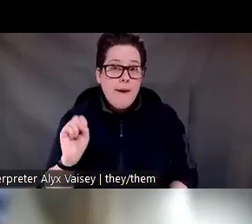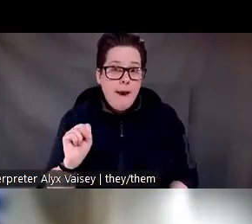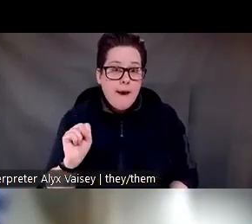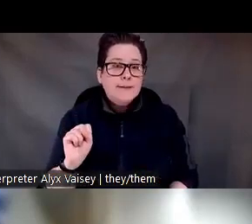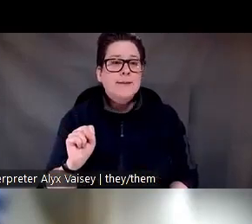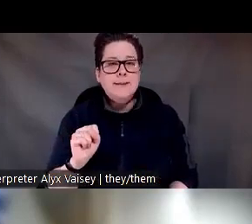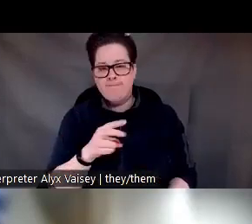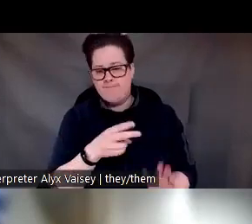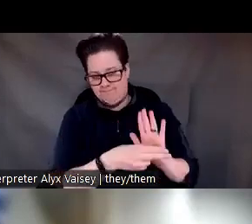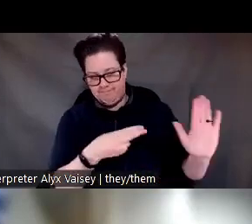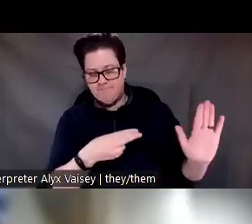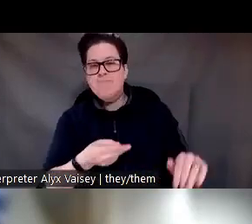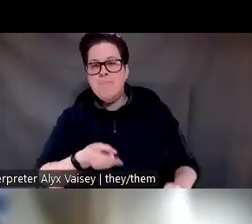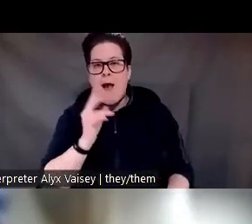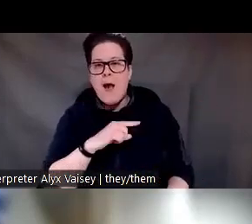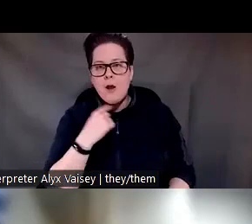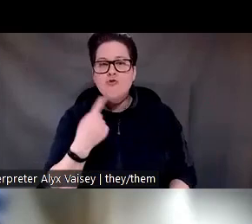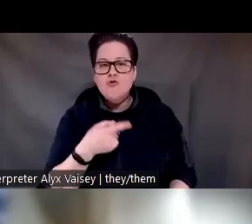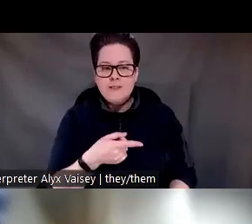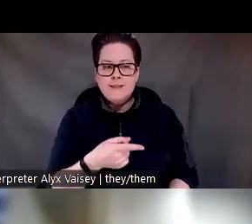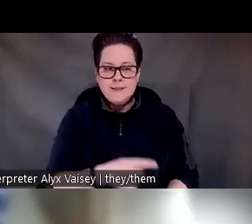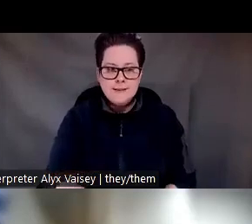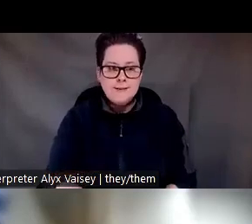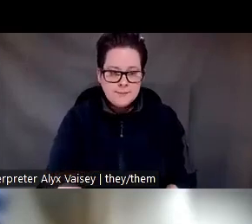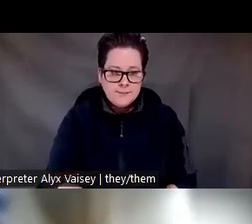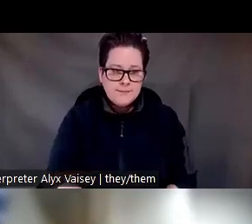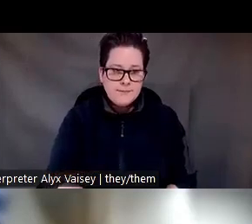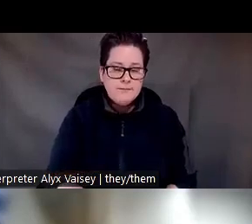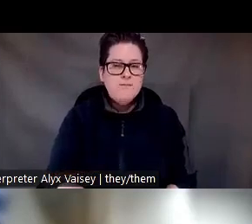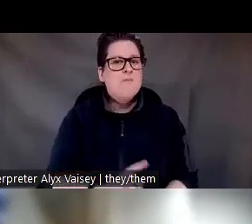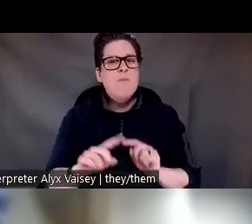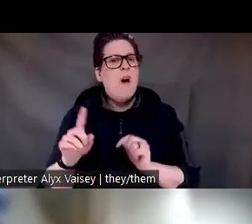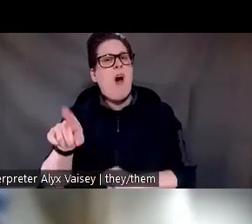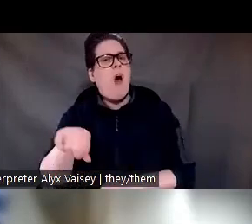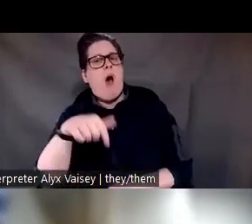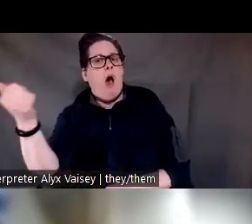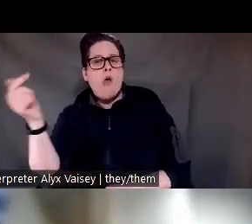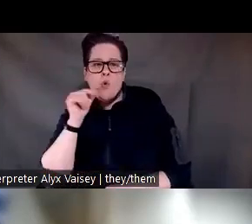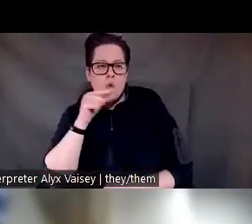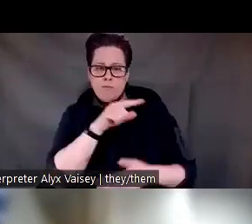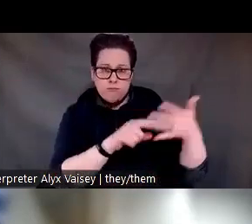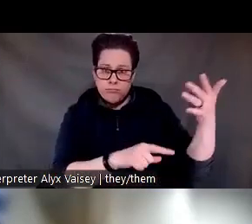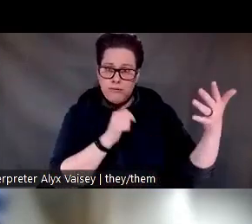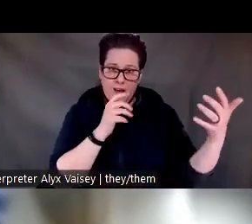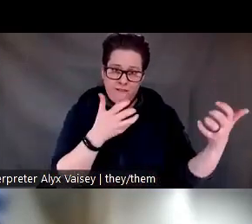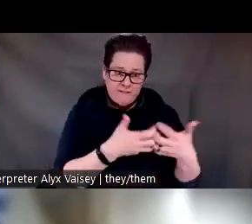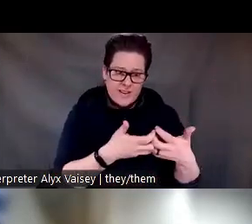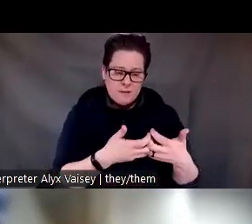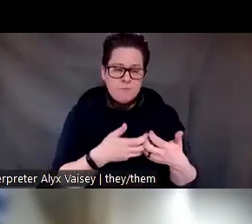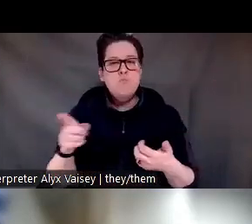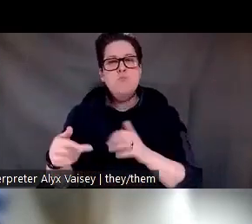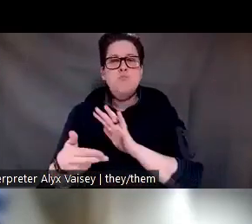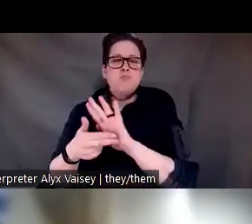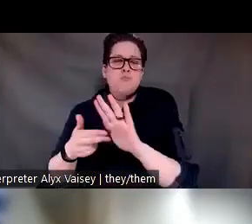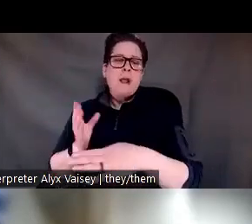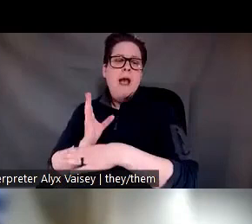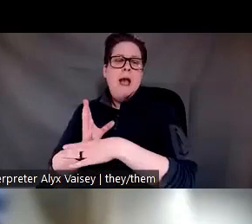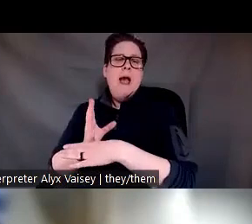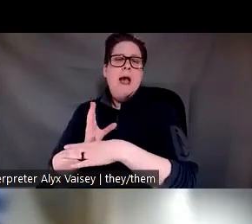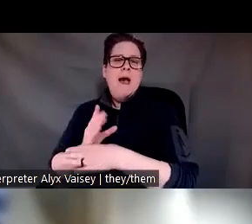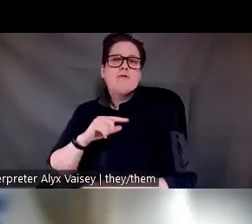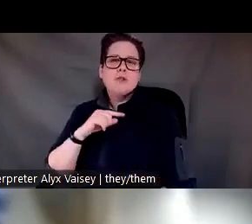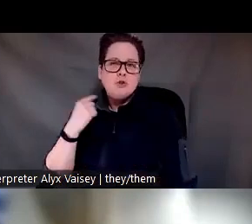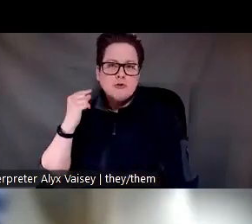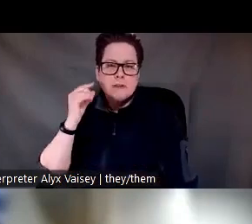high risk. And everyone else, everyone who doesn't fall into those categories, they're considered average